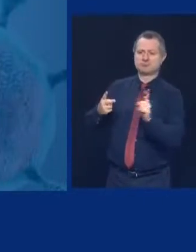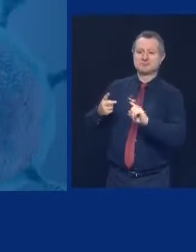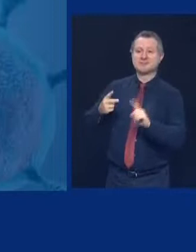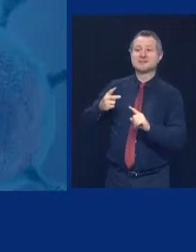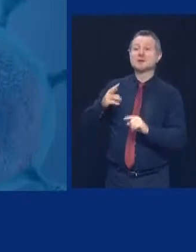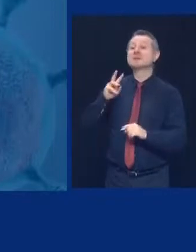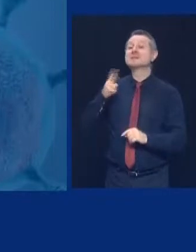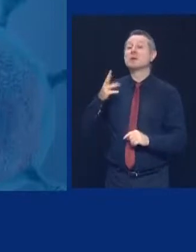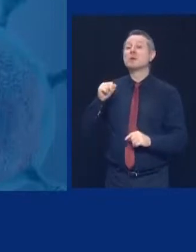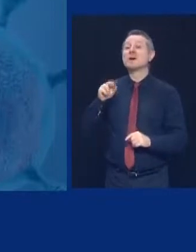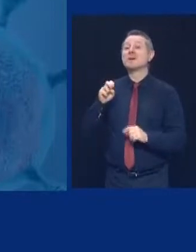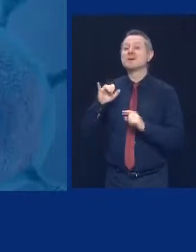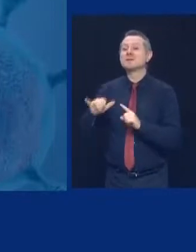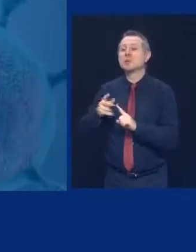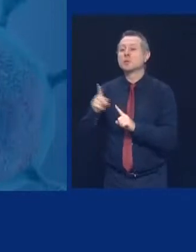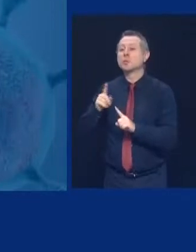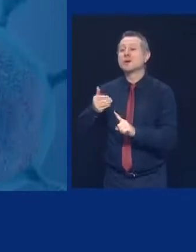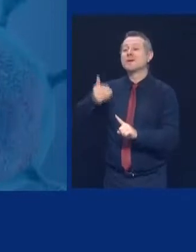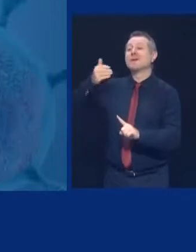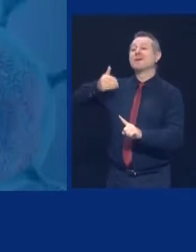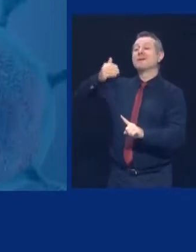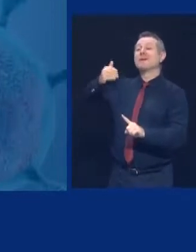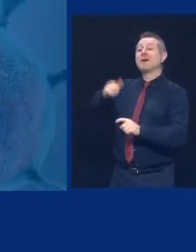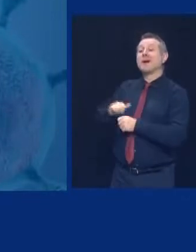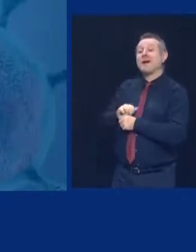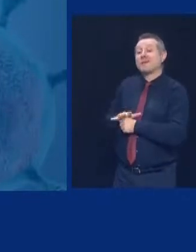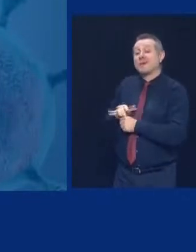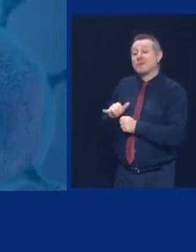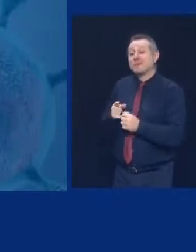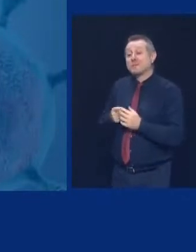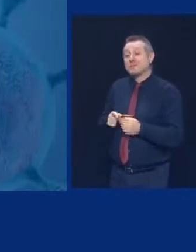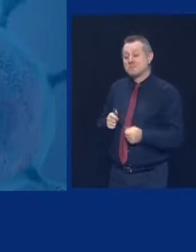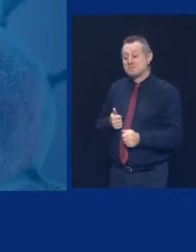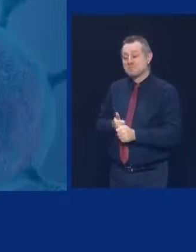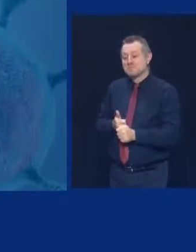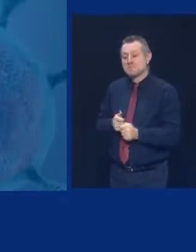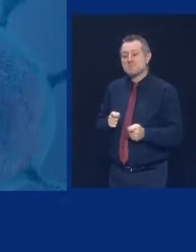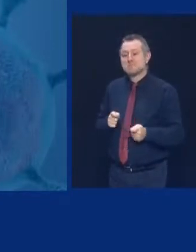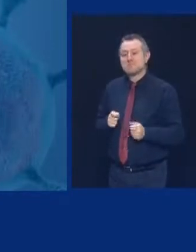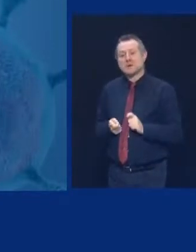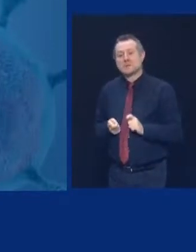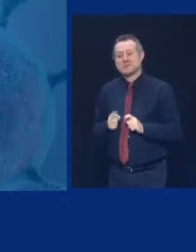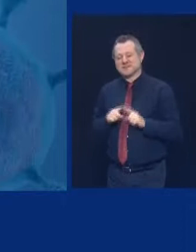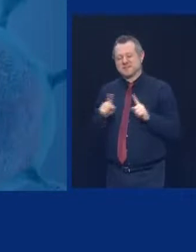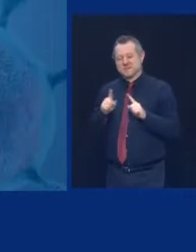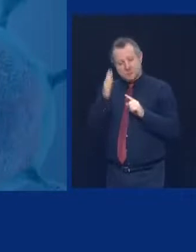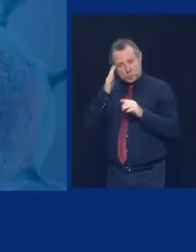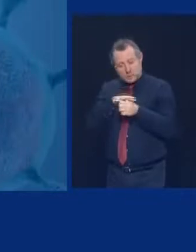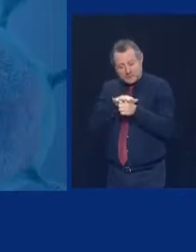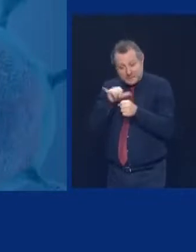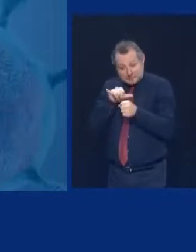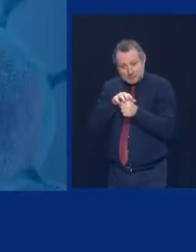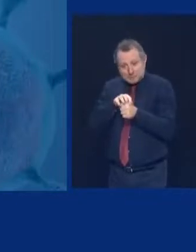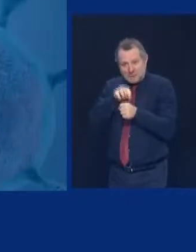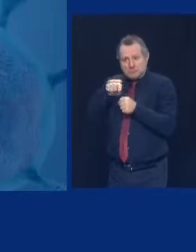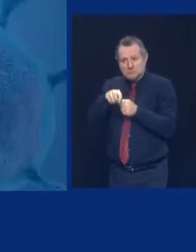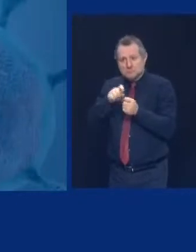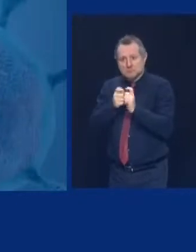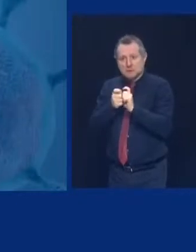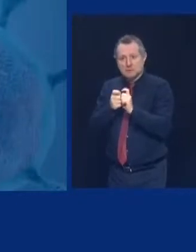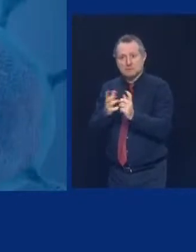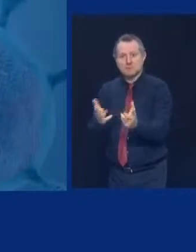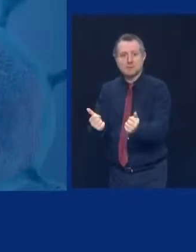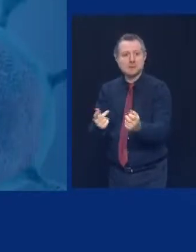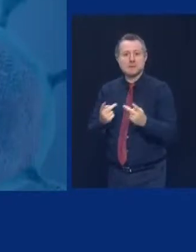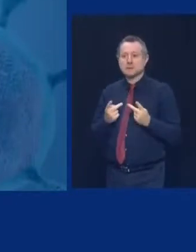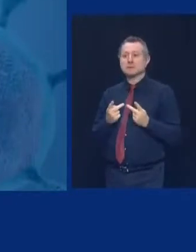the virus mutates and comes back, 1918 pandemic. Virus changes, comes back, that's the second